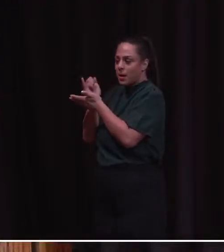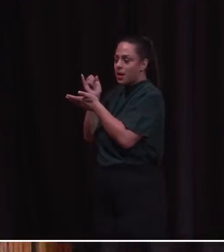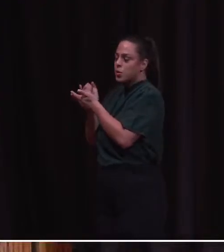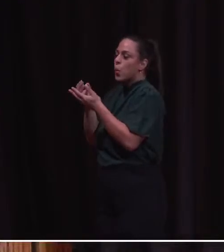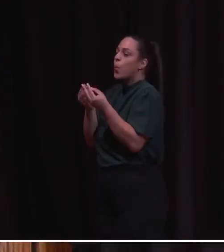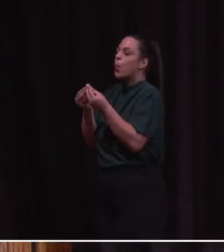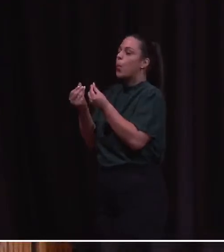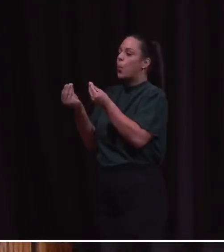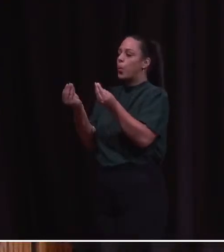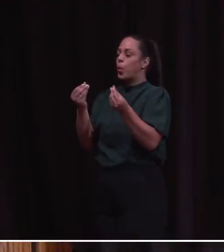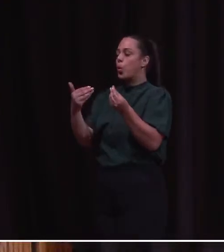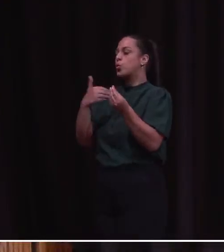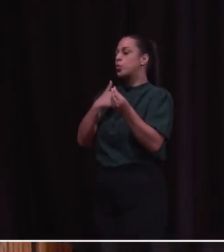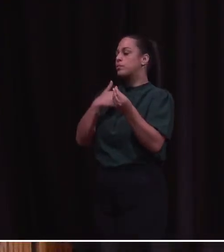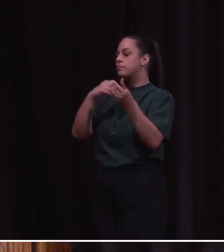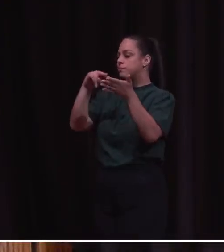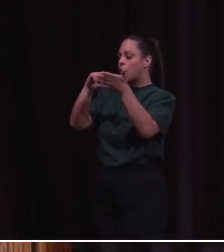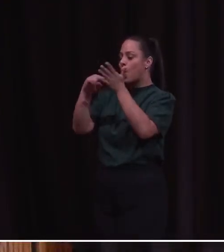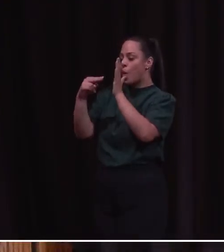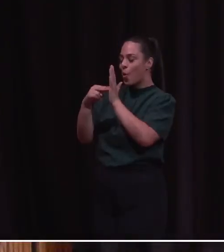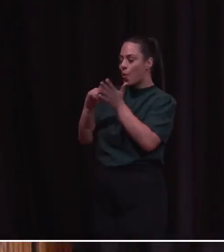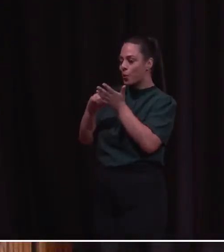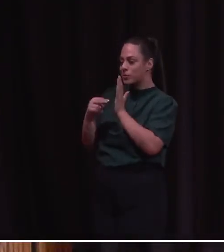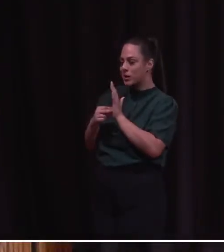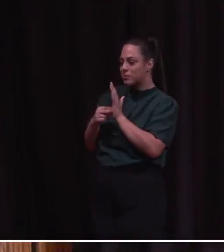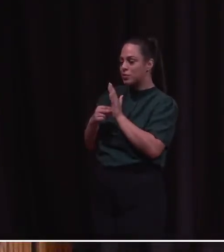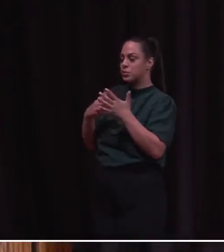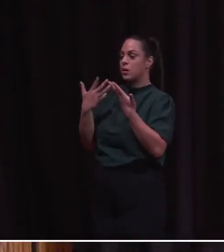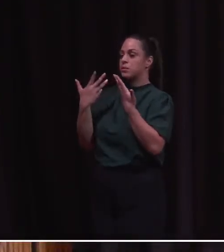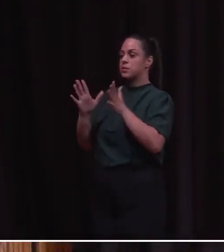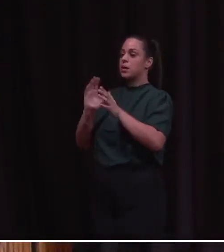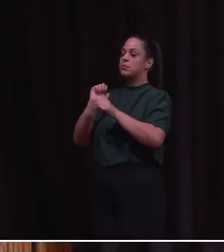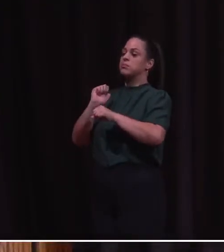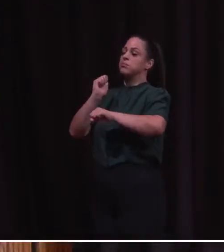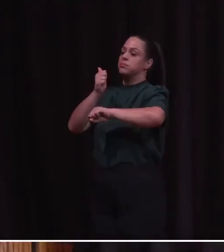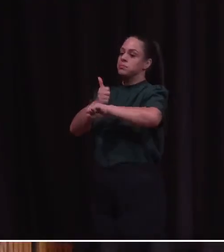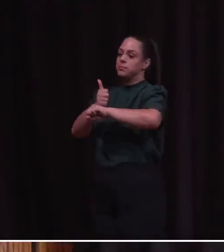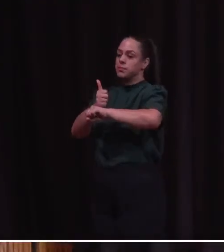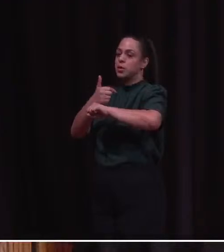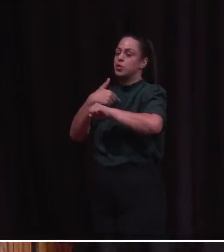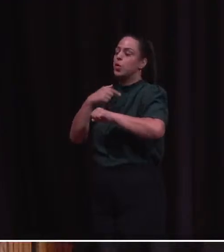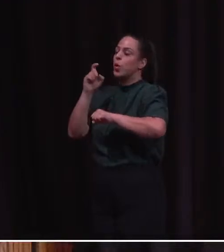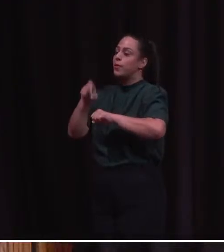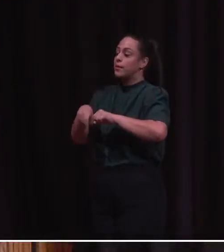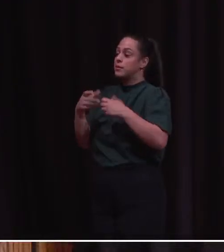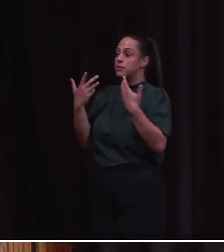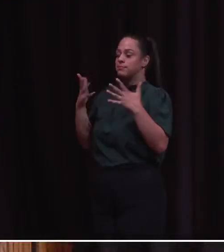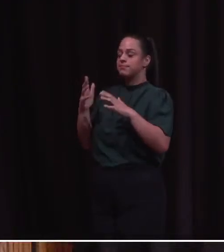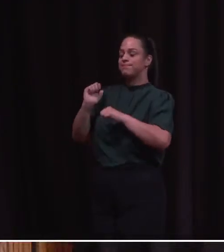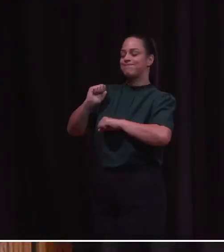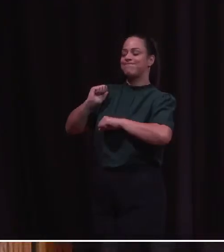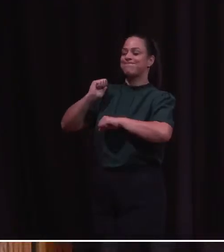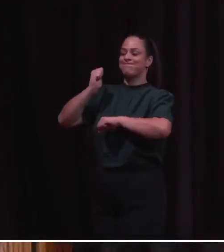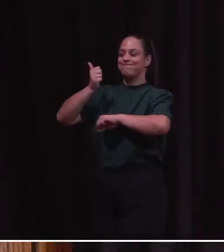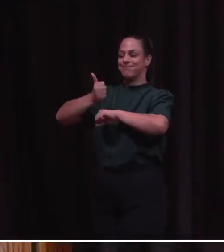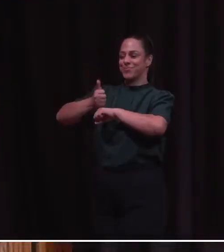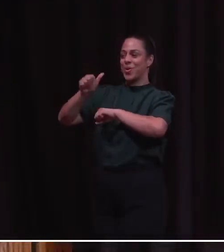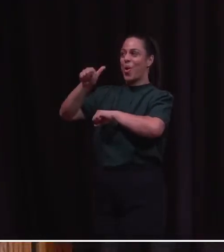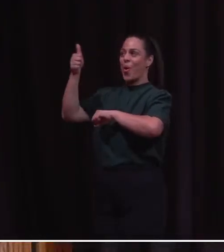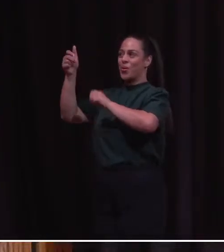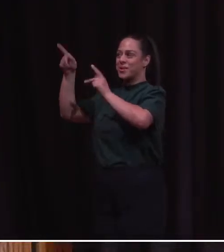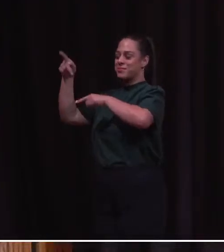are determined, or maybe I should say over-determined by European and American experiences. Consequently,